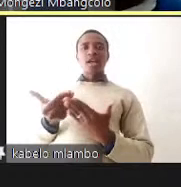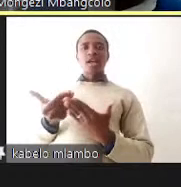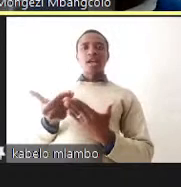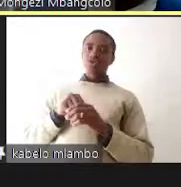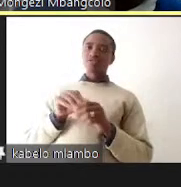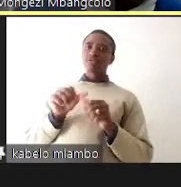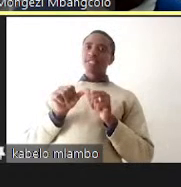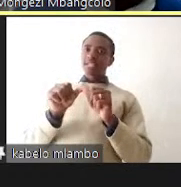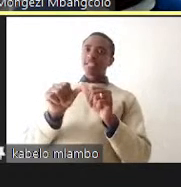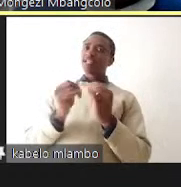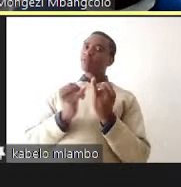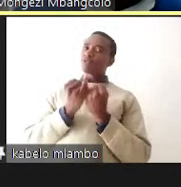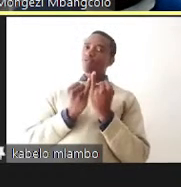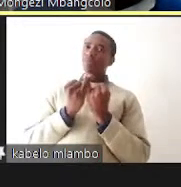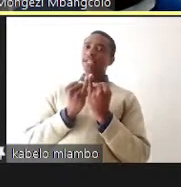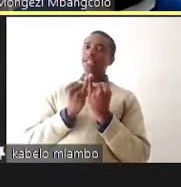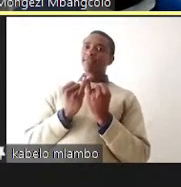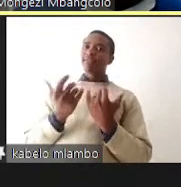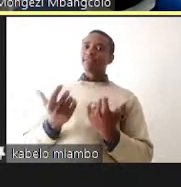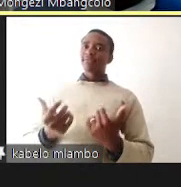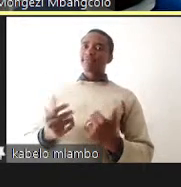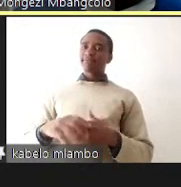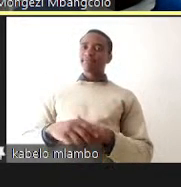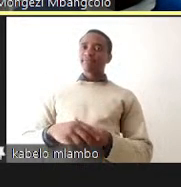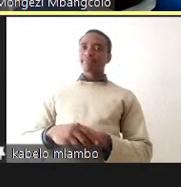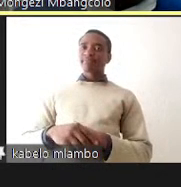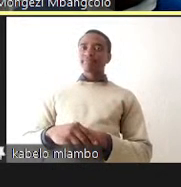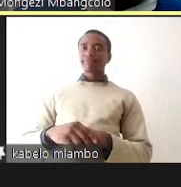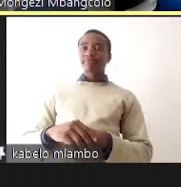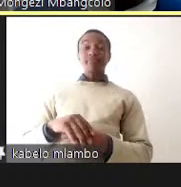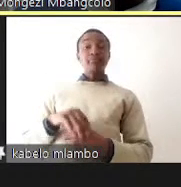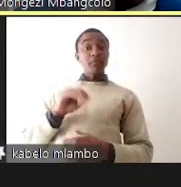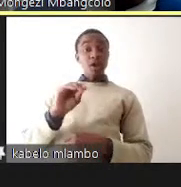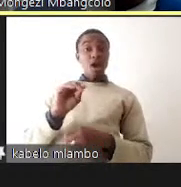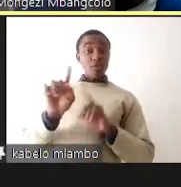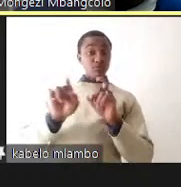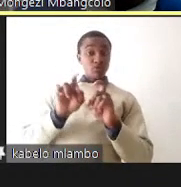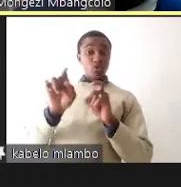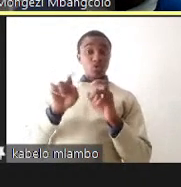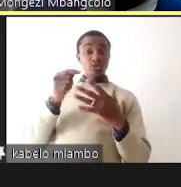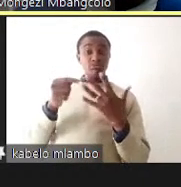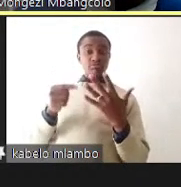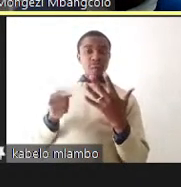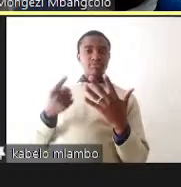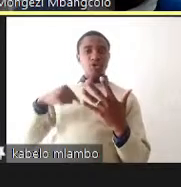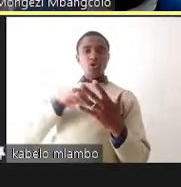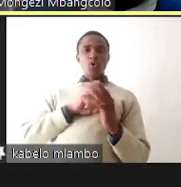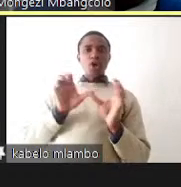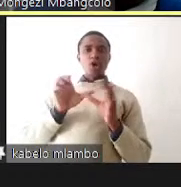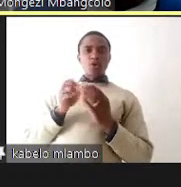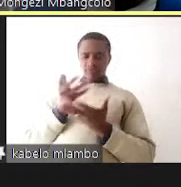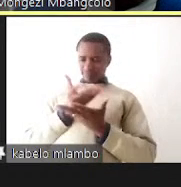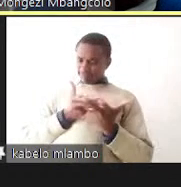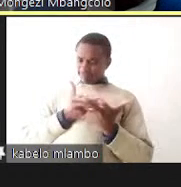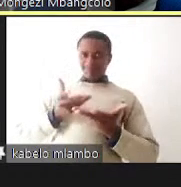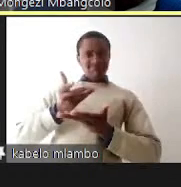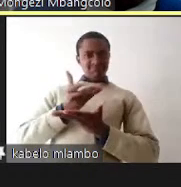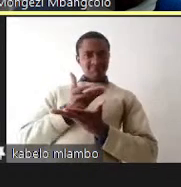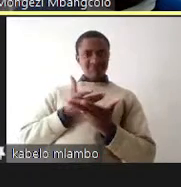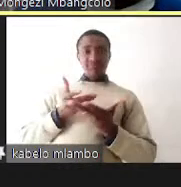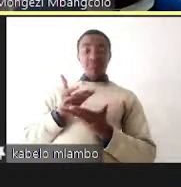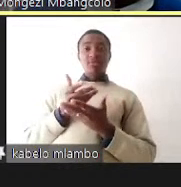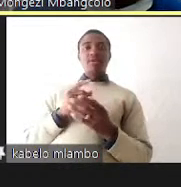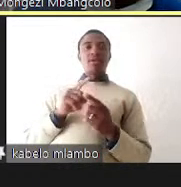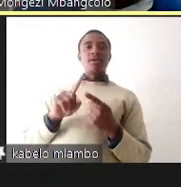sustainable, and competitive? So there was a number of questions that were given to us as a group, and one of them was stating